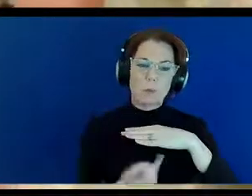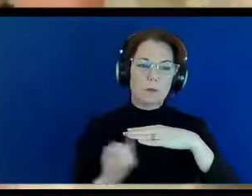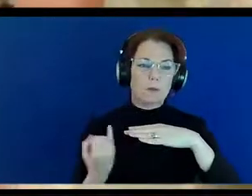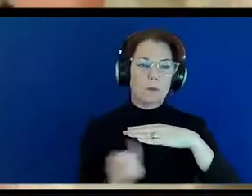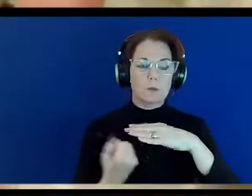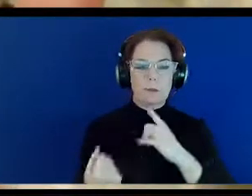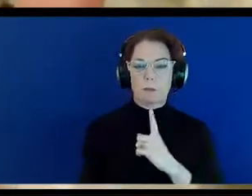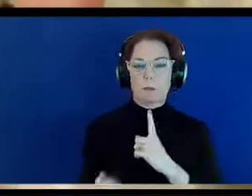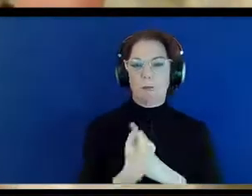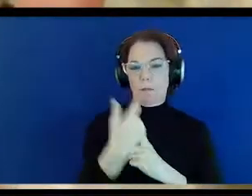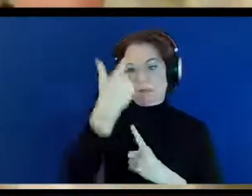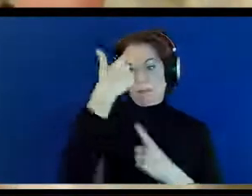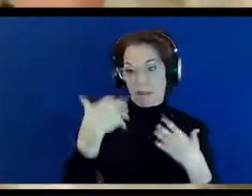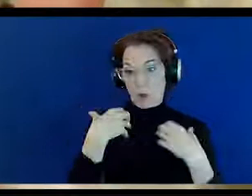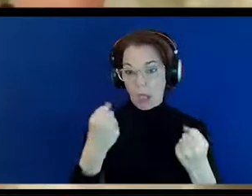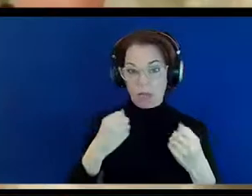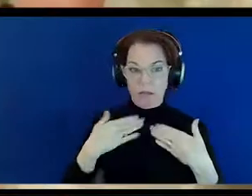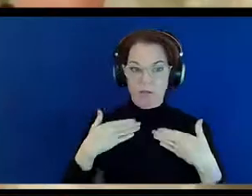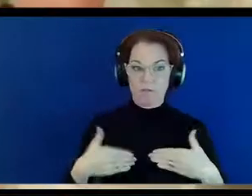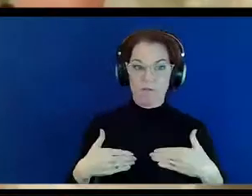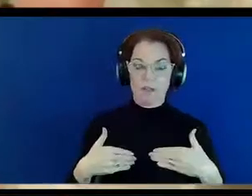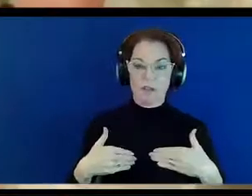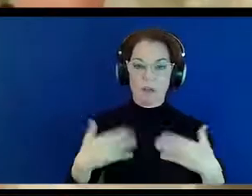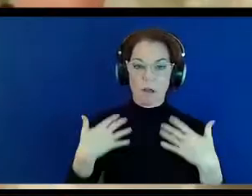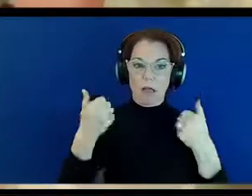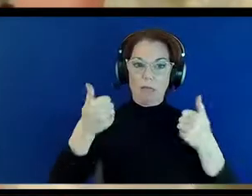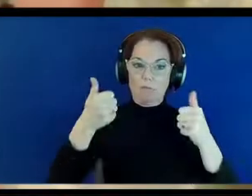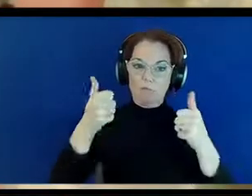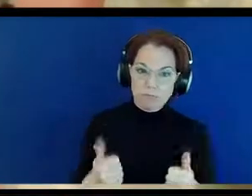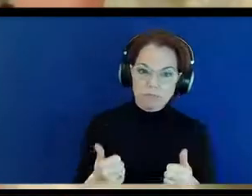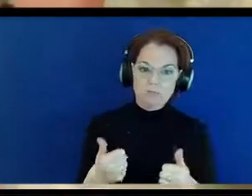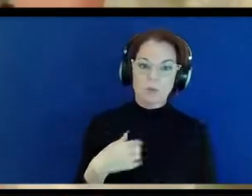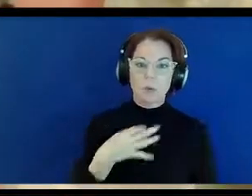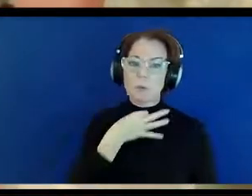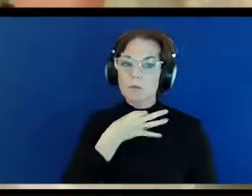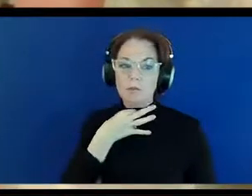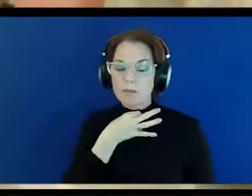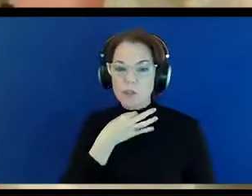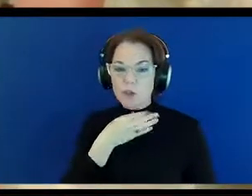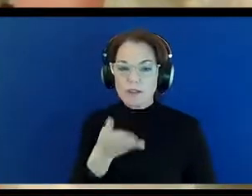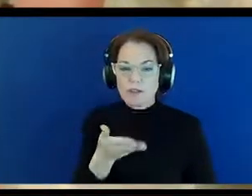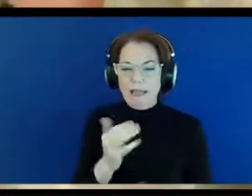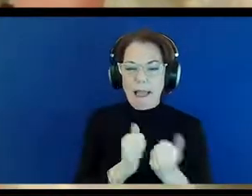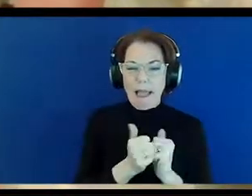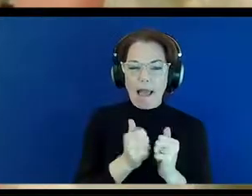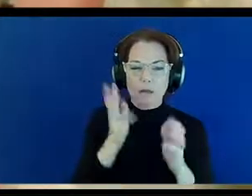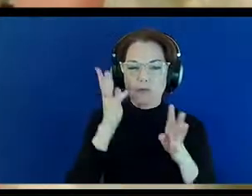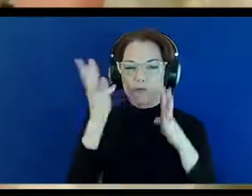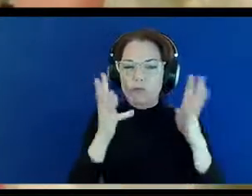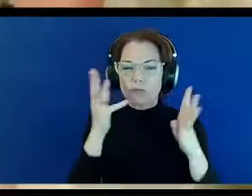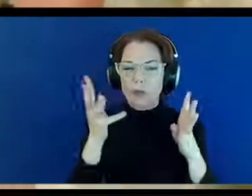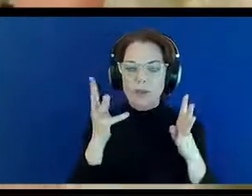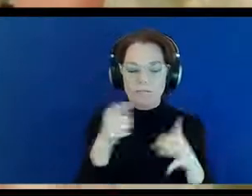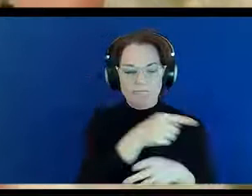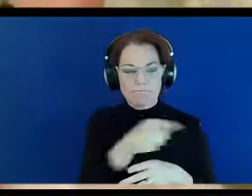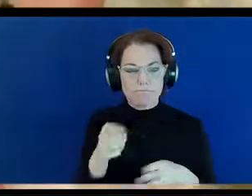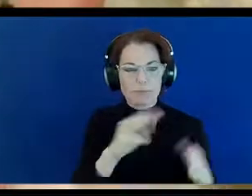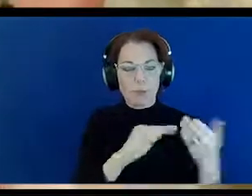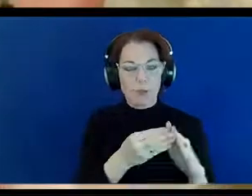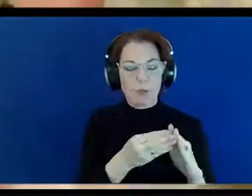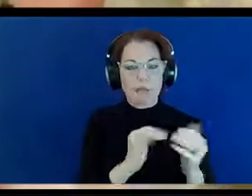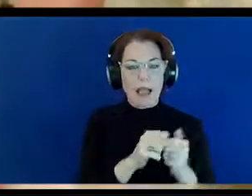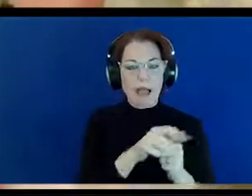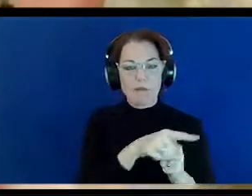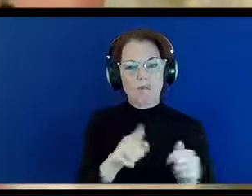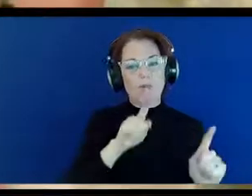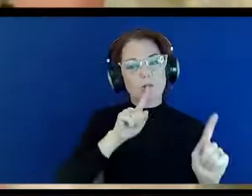mental health and then your physical health. So I'm curious to learn a little bit more about the creative ways communities are responding that you